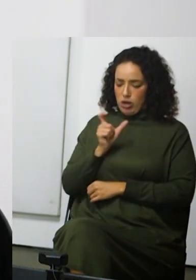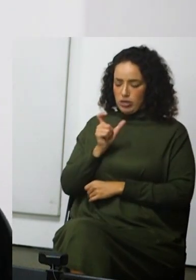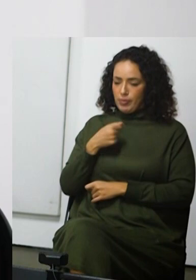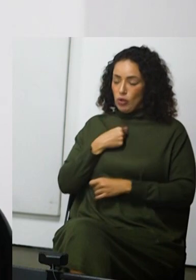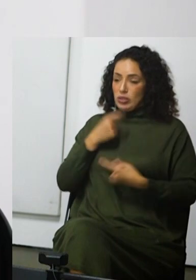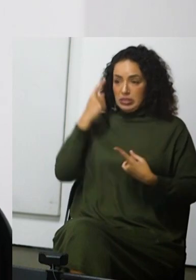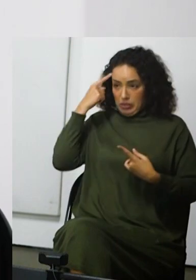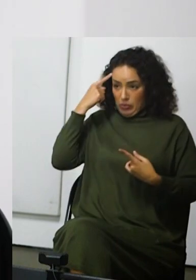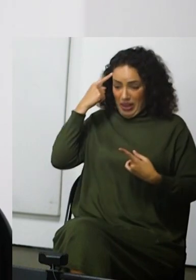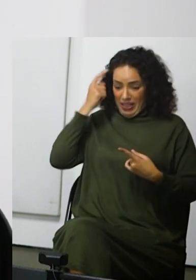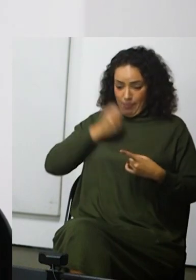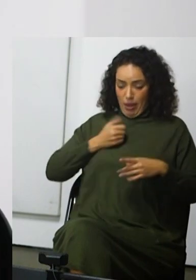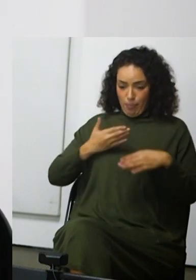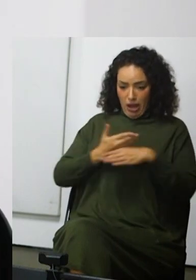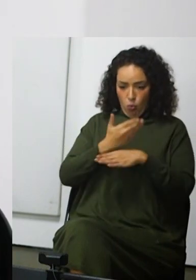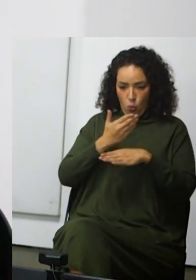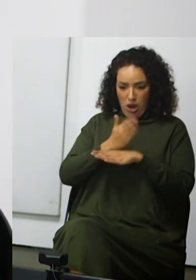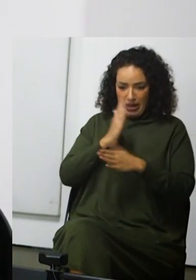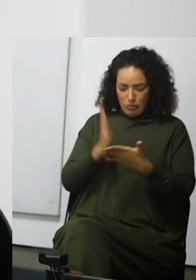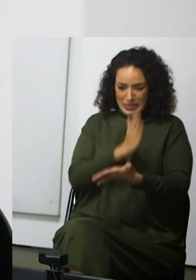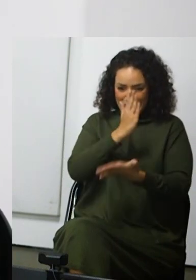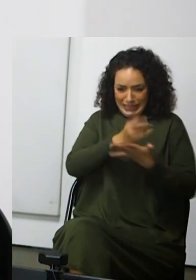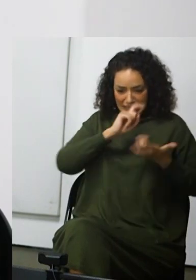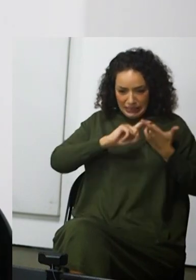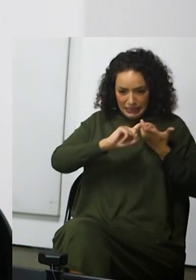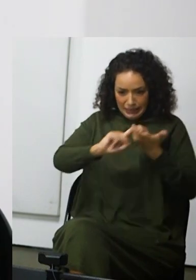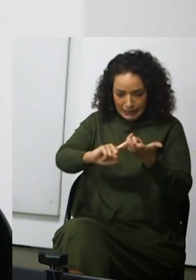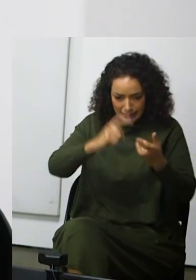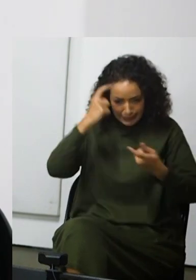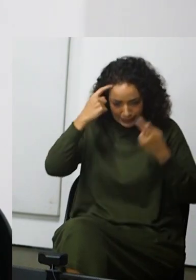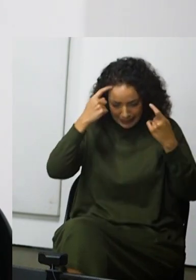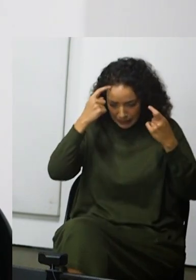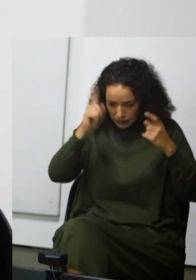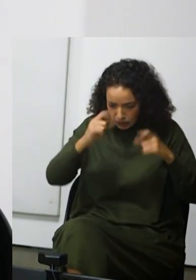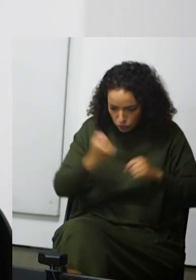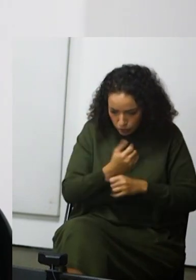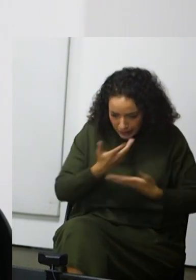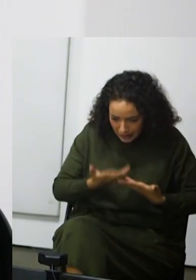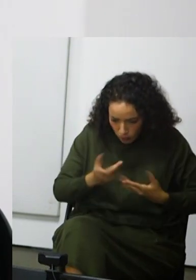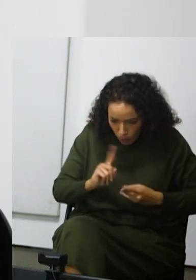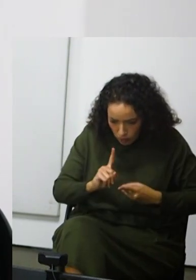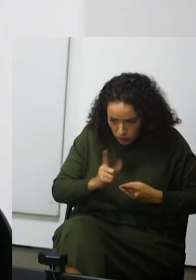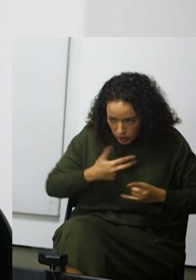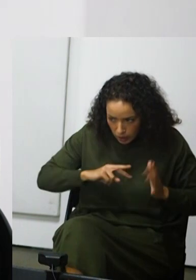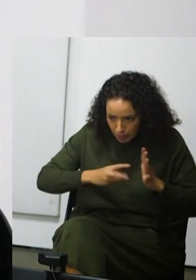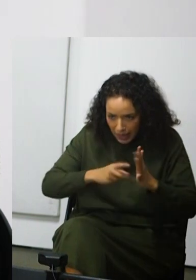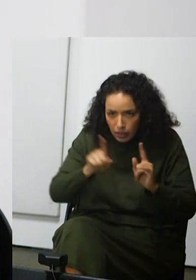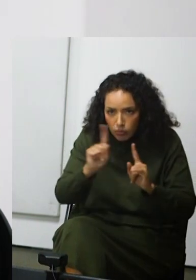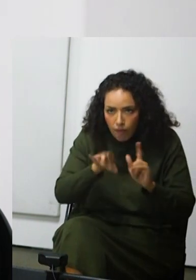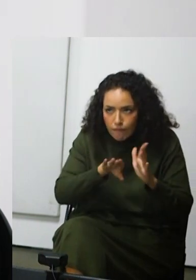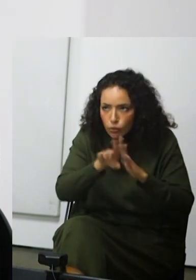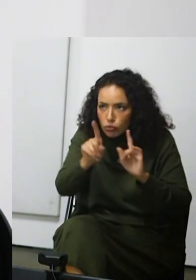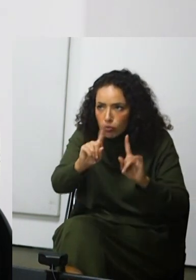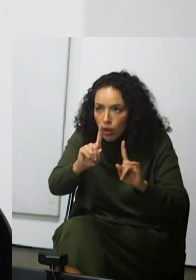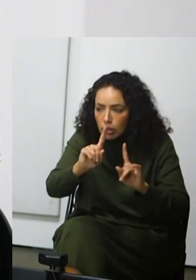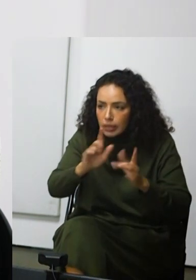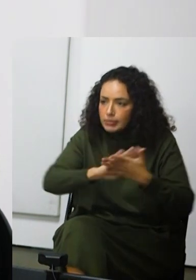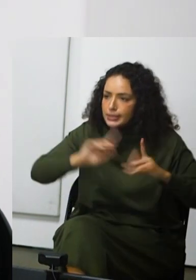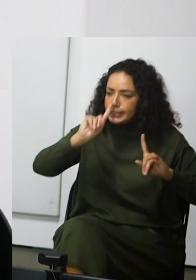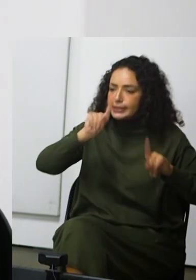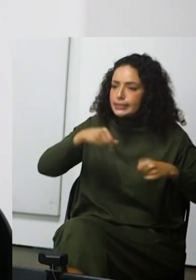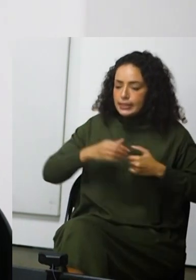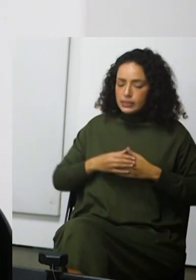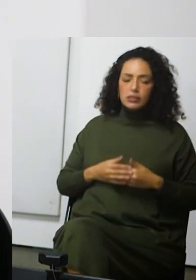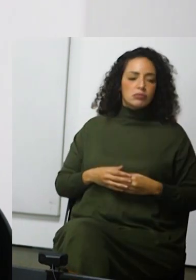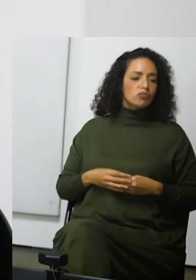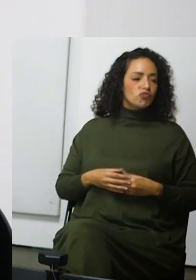I feel like I constantly have to think about what I'm doing, what I'm going to do, and then, like, think about those things. I think, I